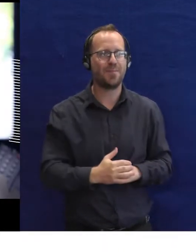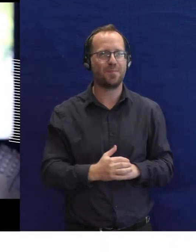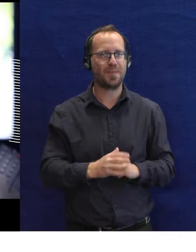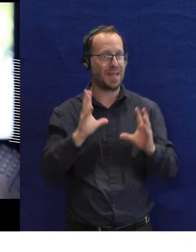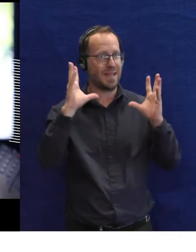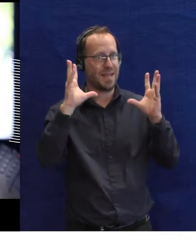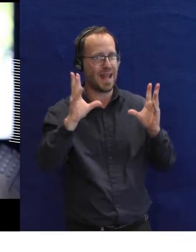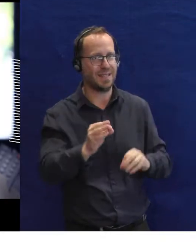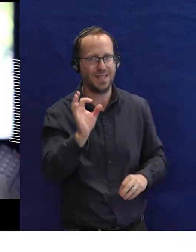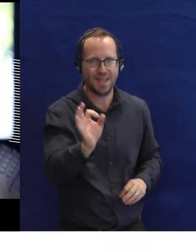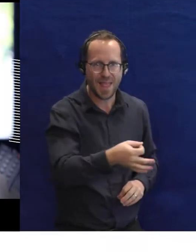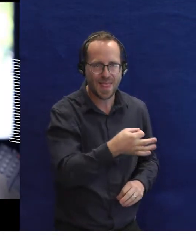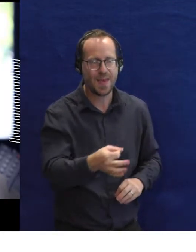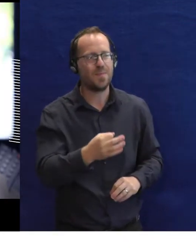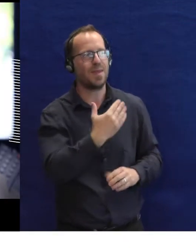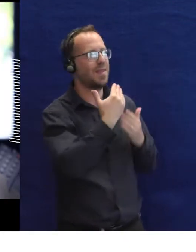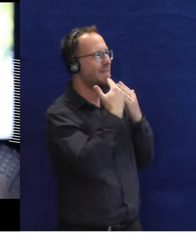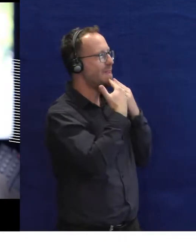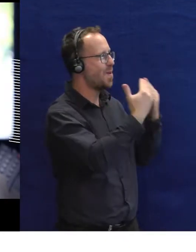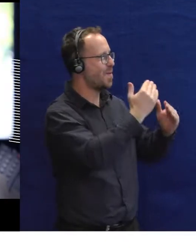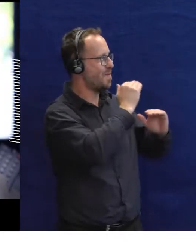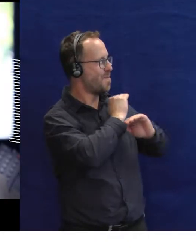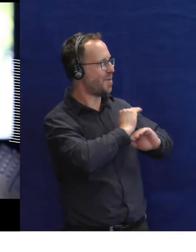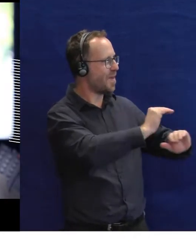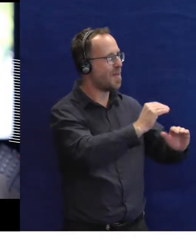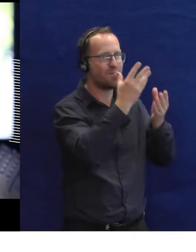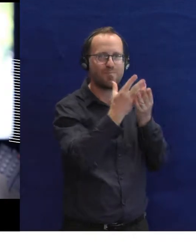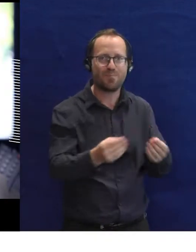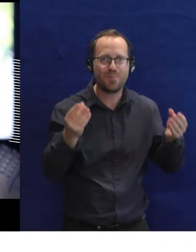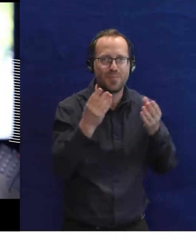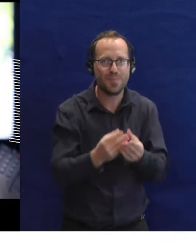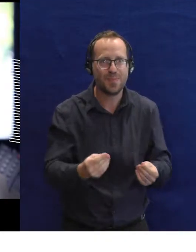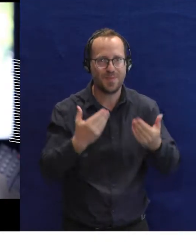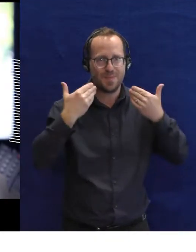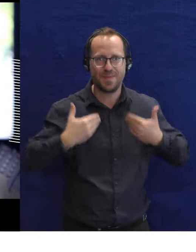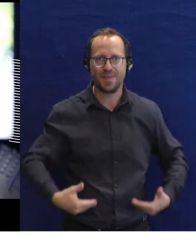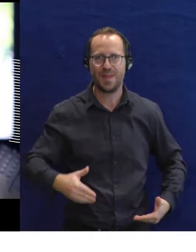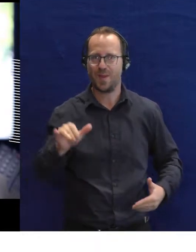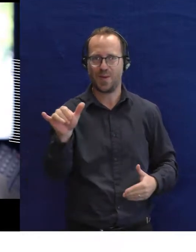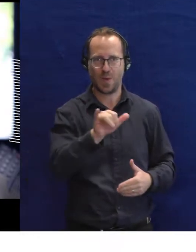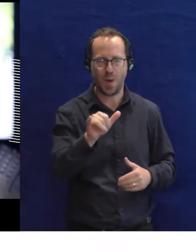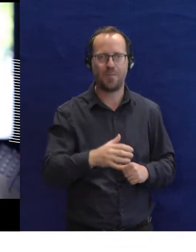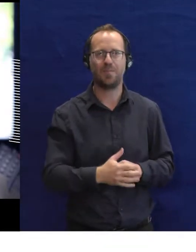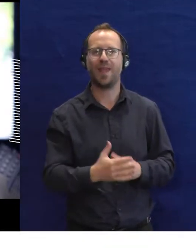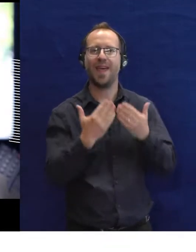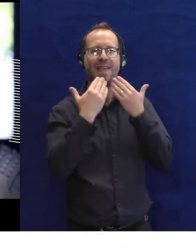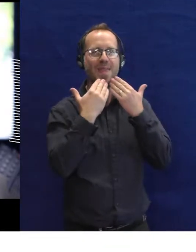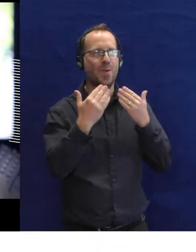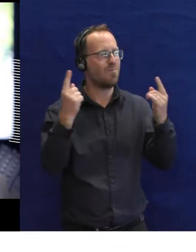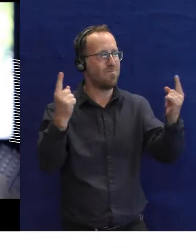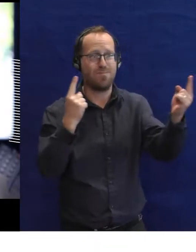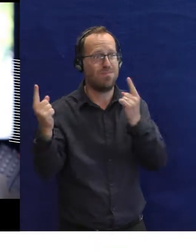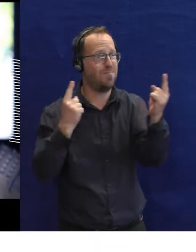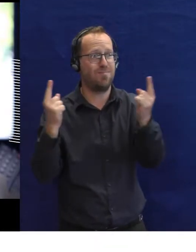Good morning, good afternoon. Thank you, Radek, for the introduction. Thank you all for appearing in this